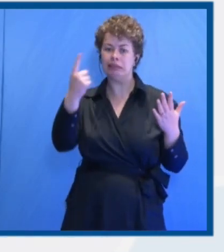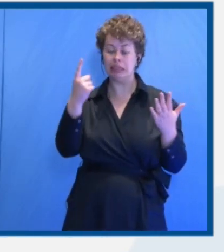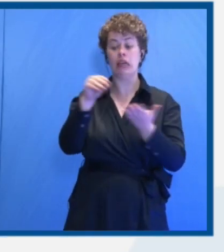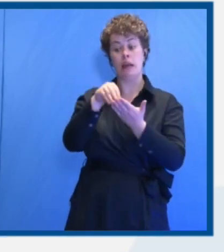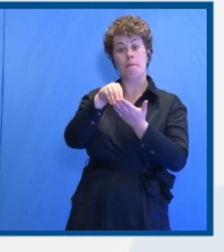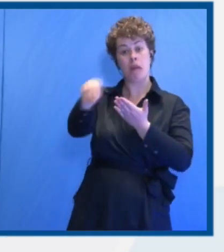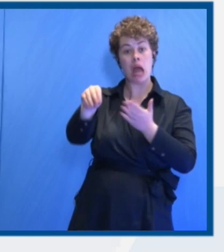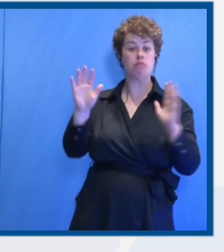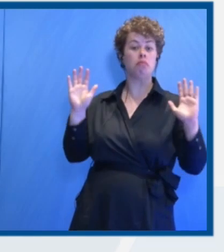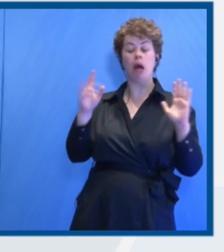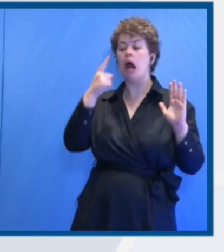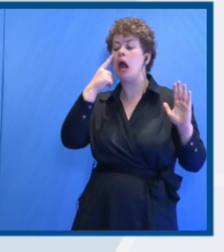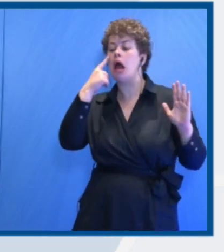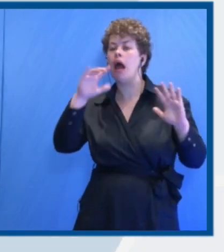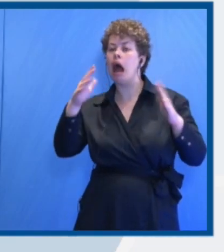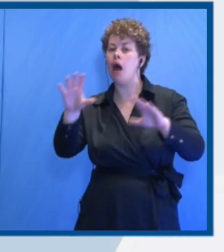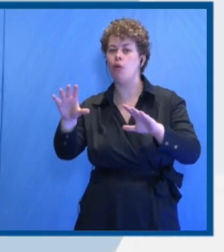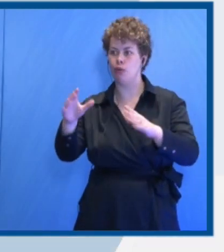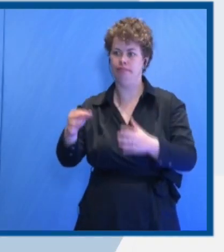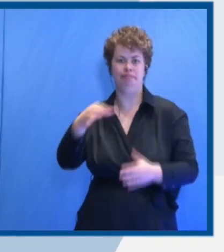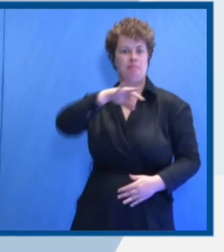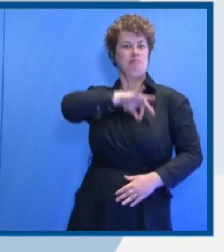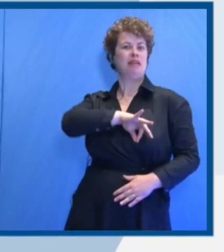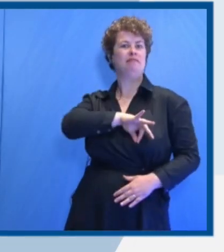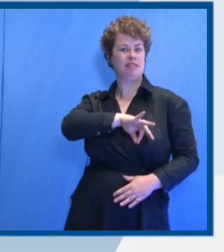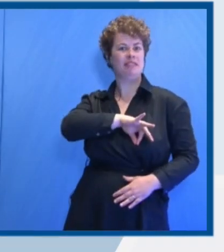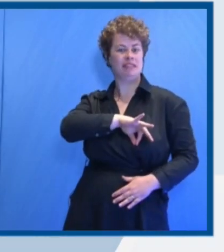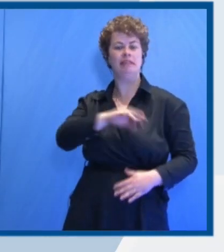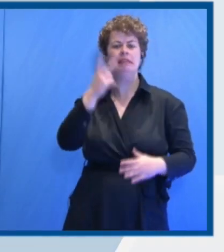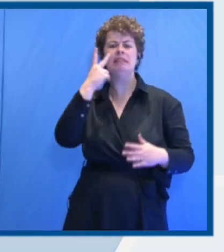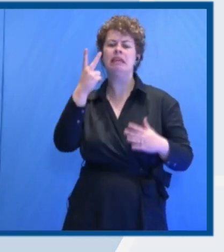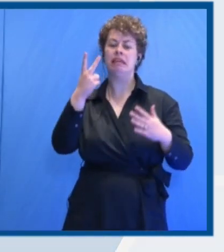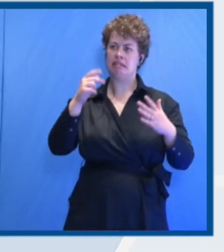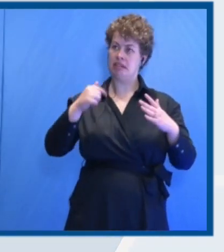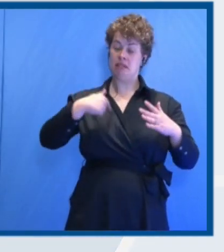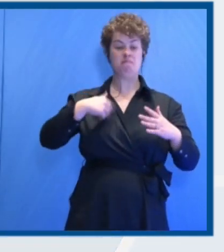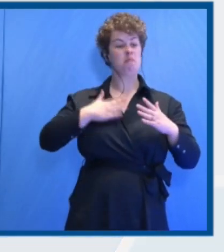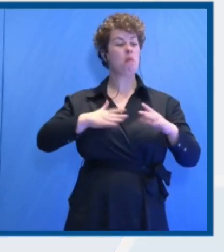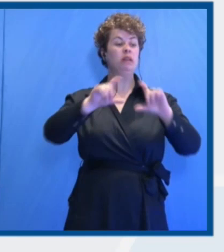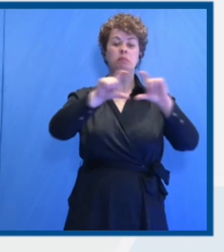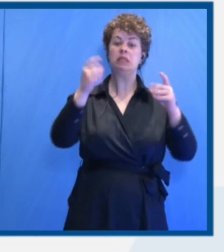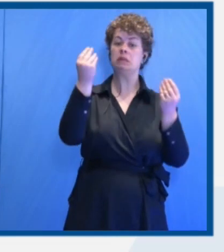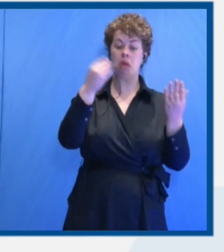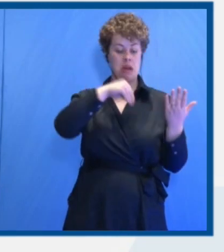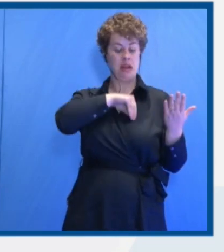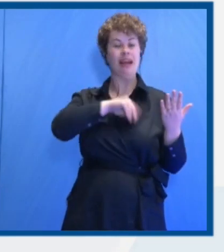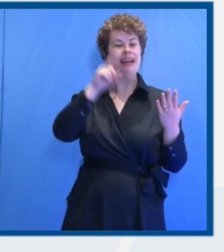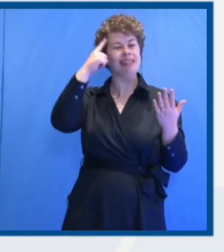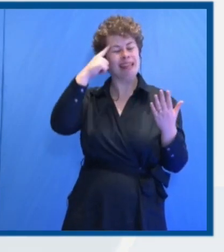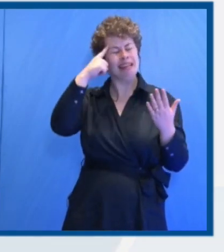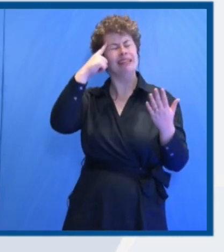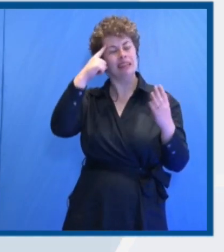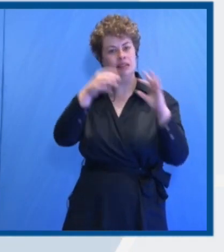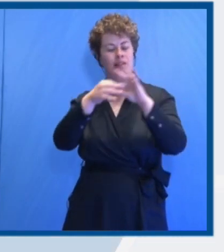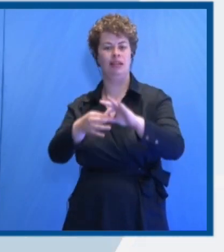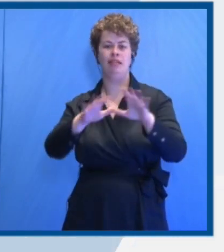benefits, or rather building a business case for nature-based solutions. What are the benefits that it provides for some of the challenges that we